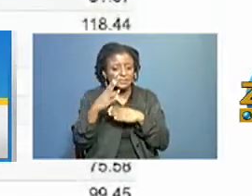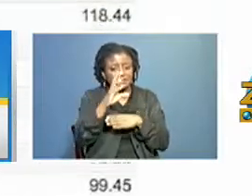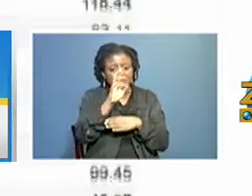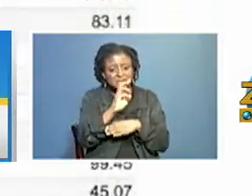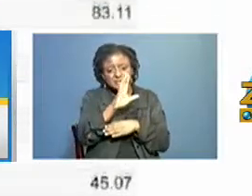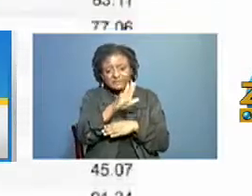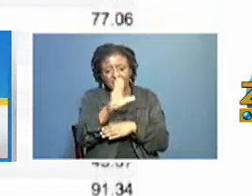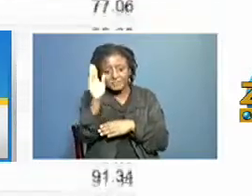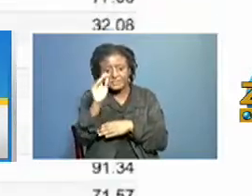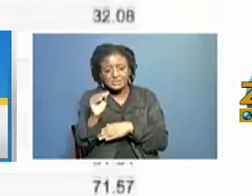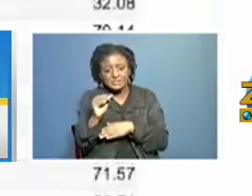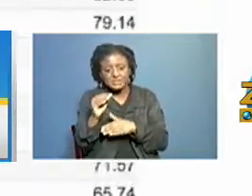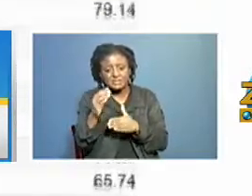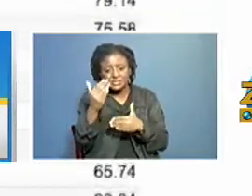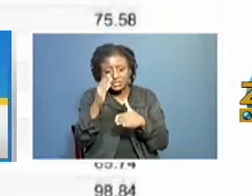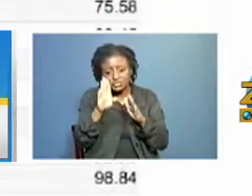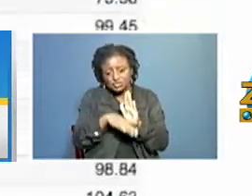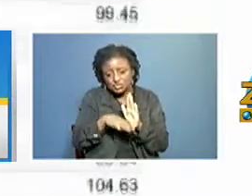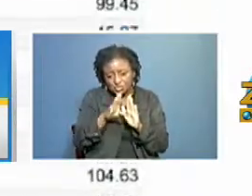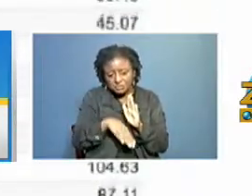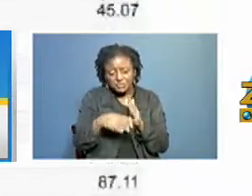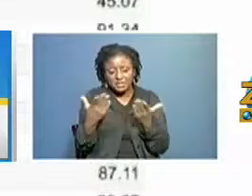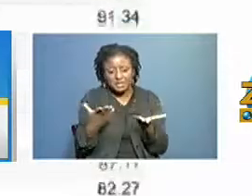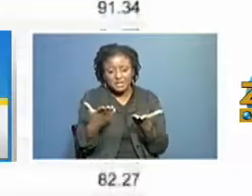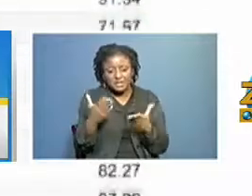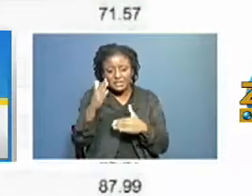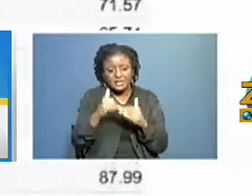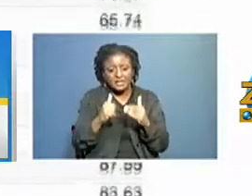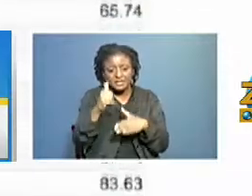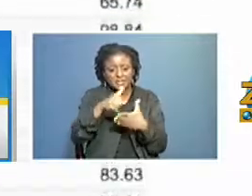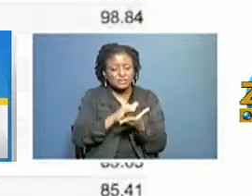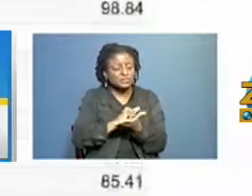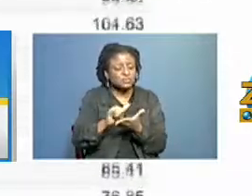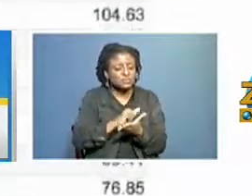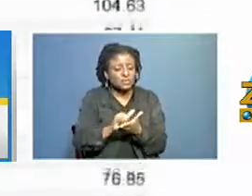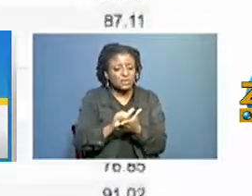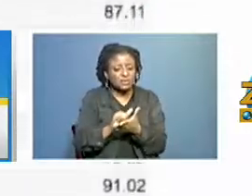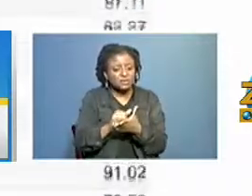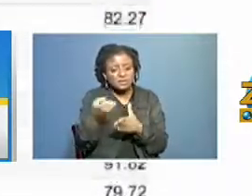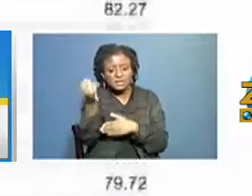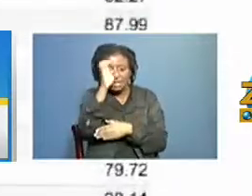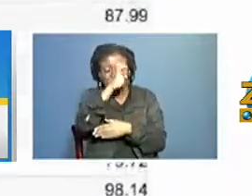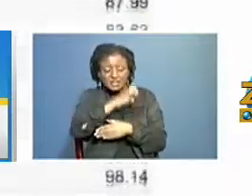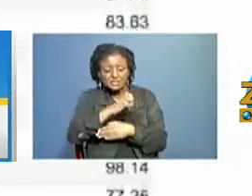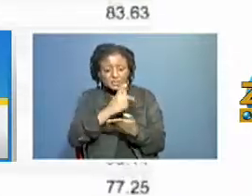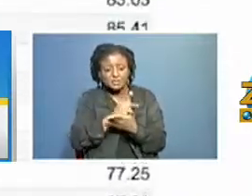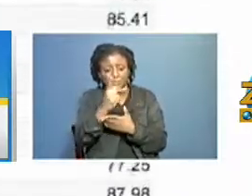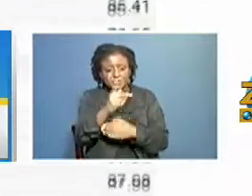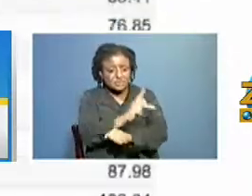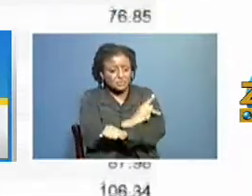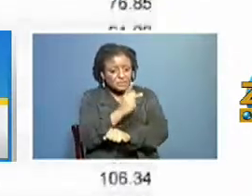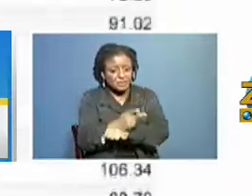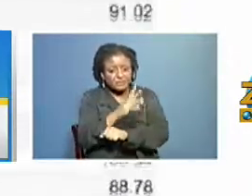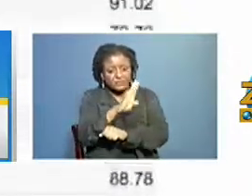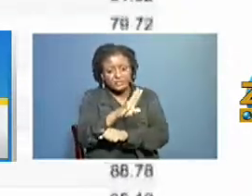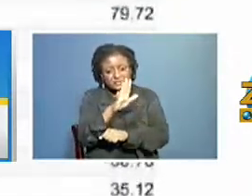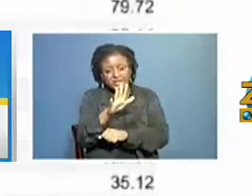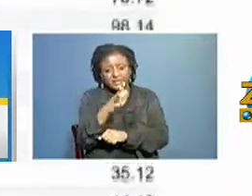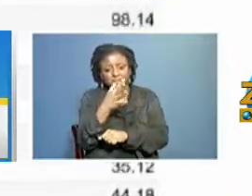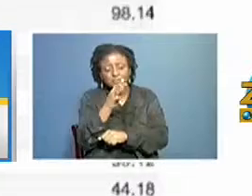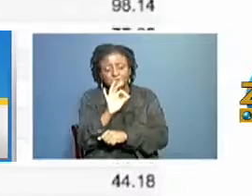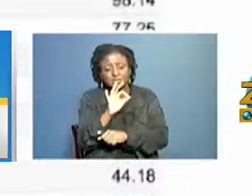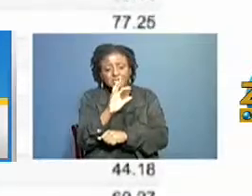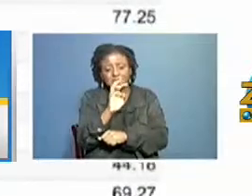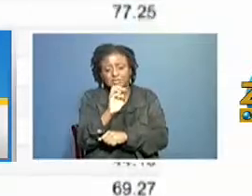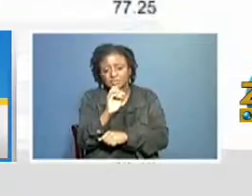65% cheaper here than in New York. Meantime, with an estimated purchasing power of 45.07 based on